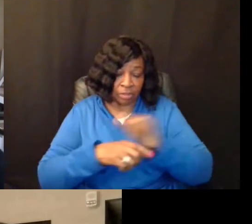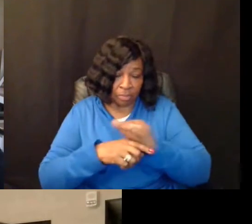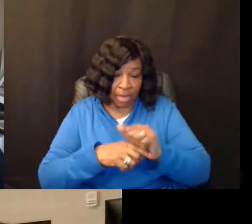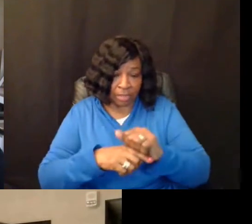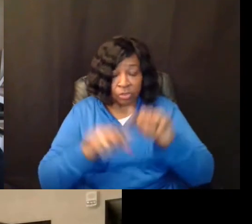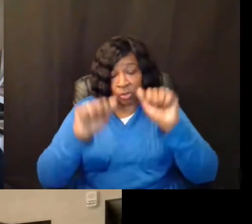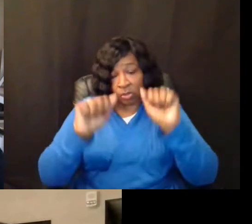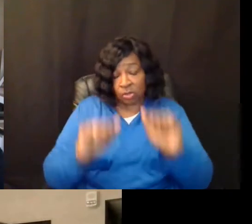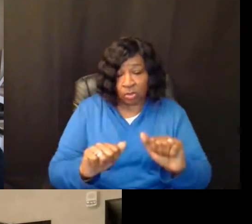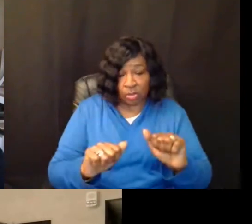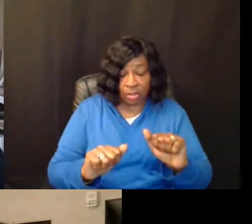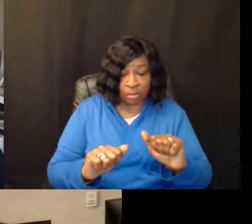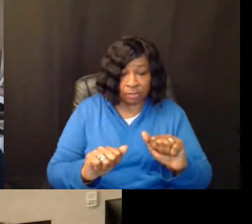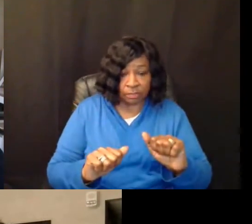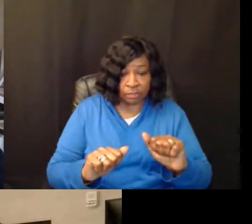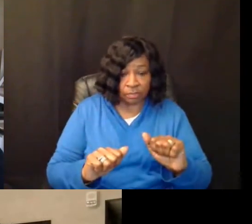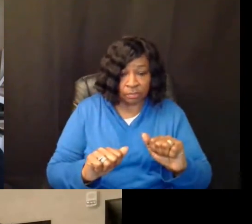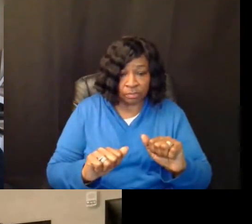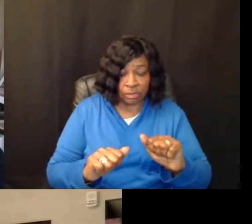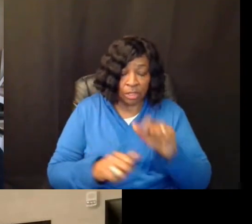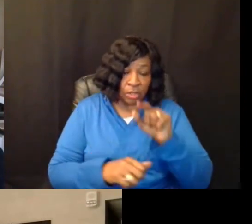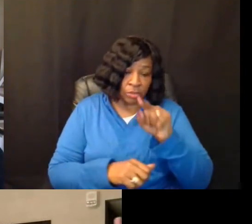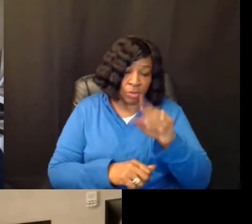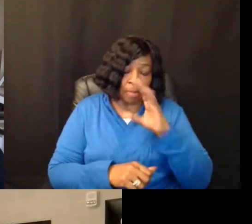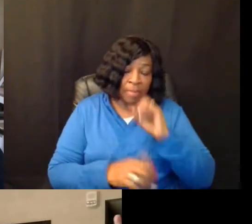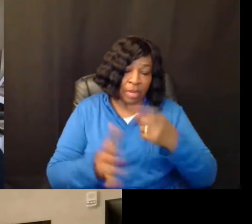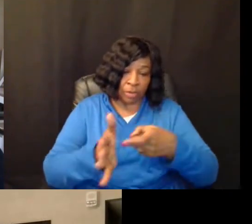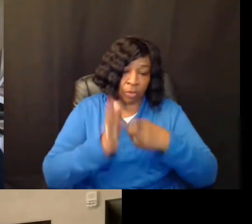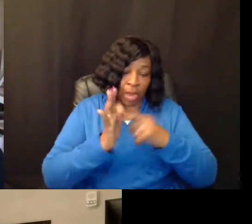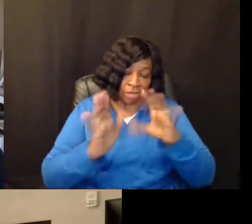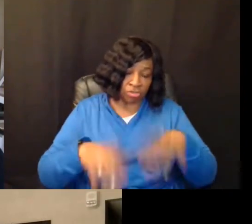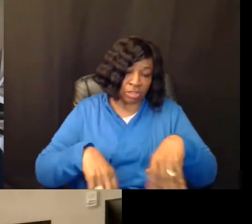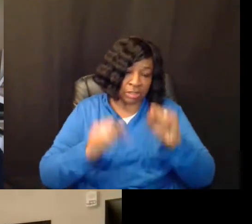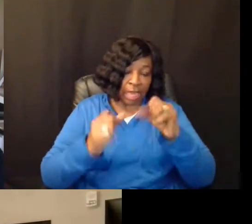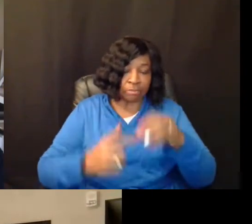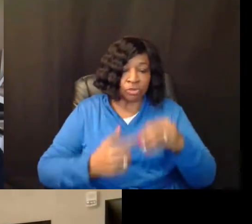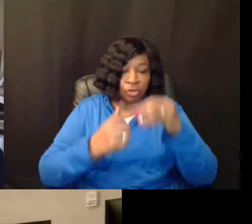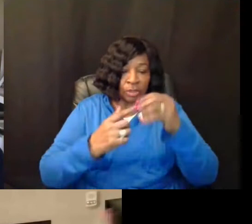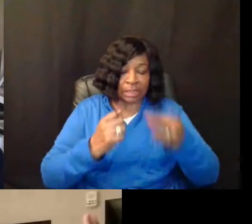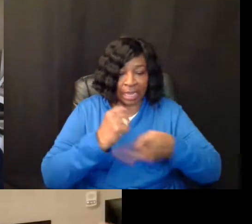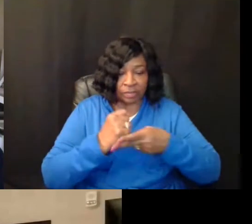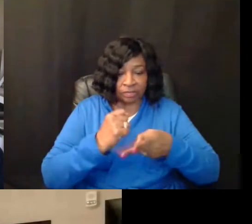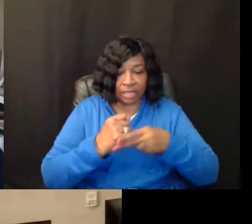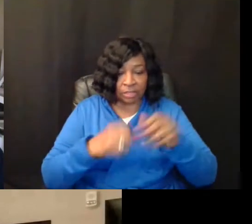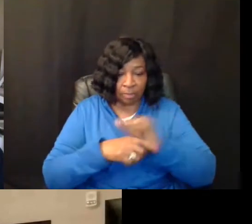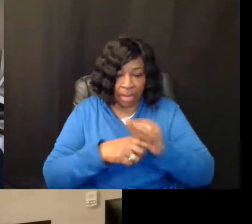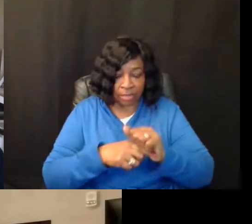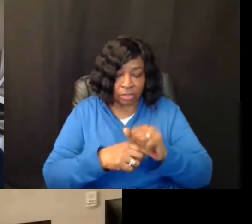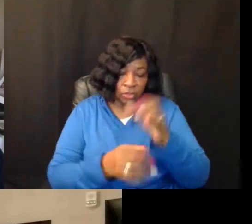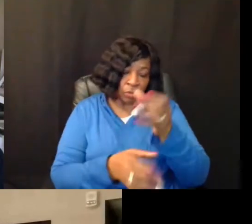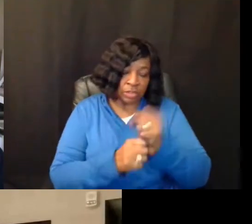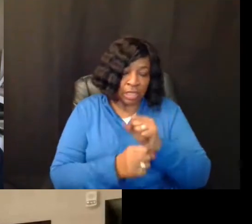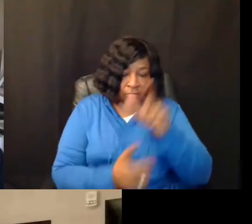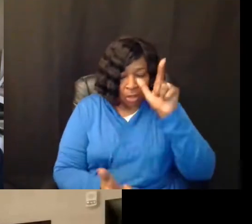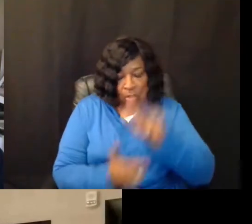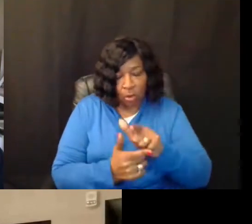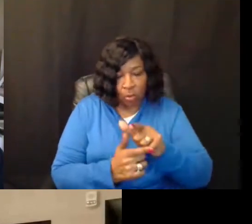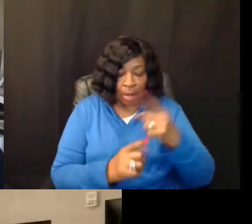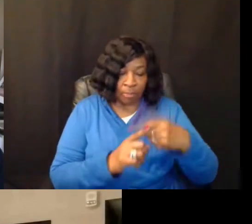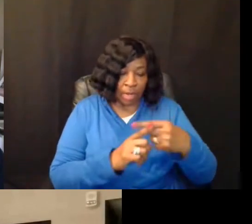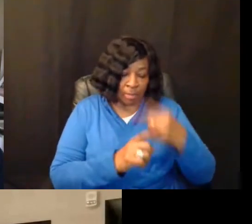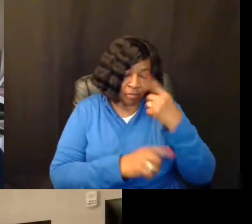Could you be required to adopt certain conservation practices to receive a lower premium for your crop